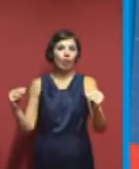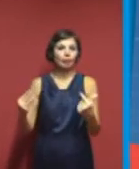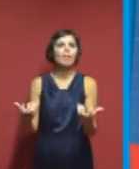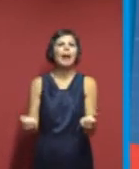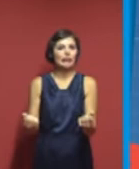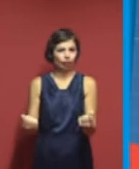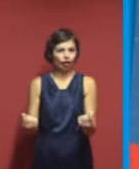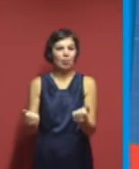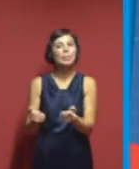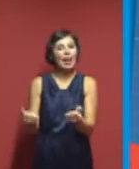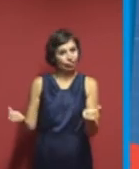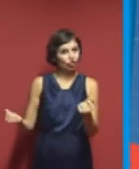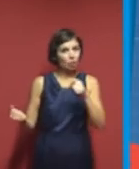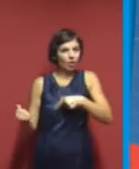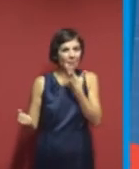desirable, but not really